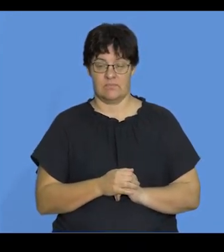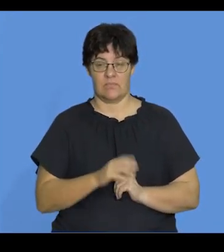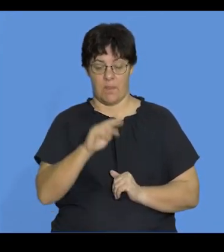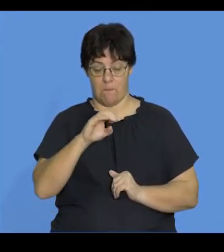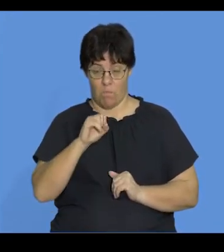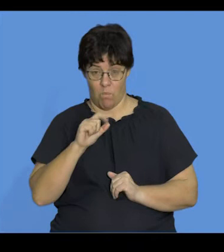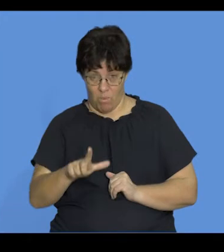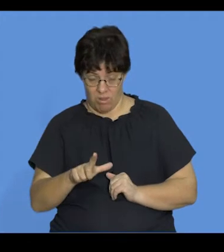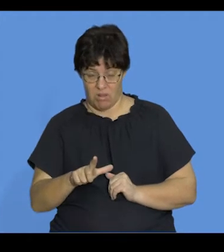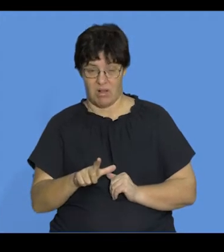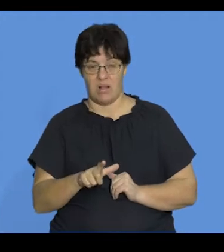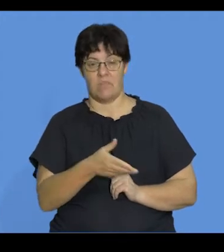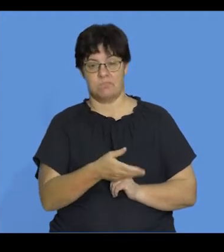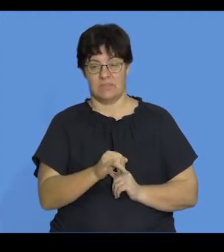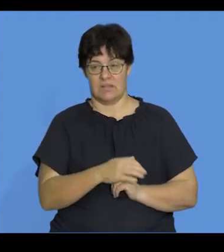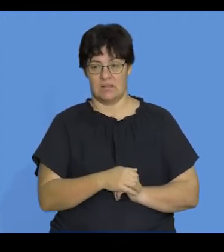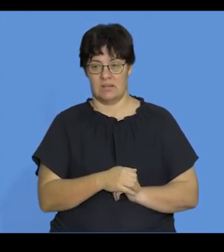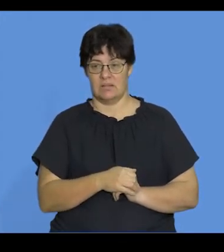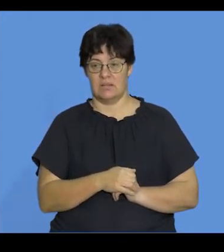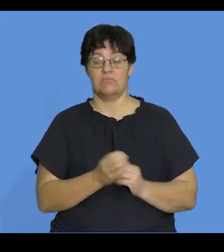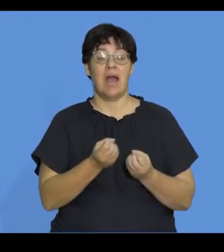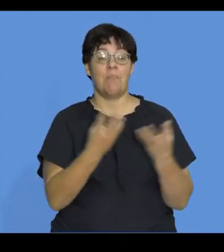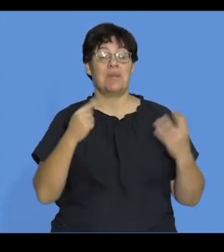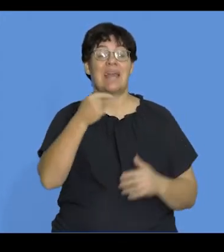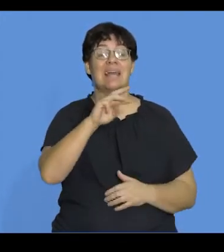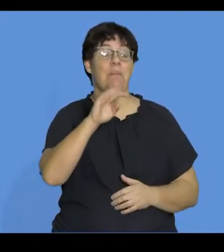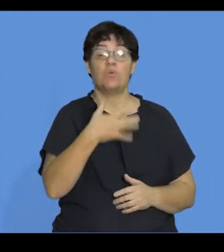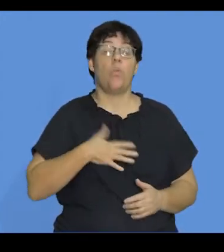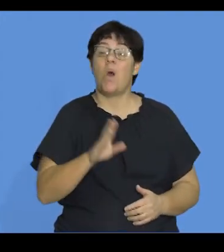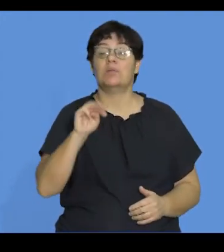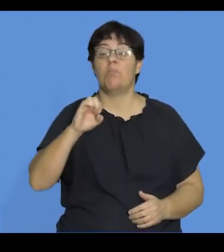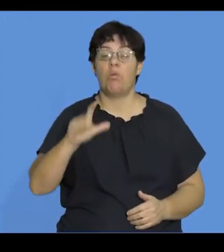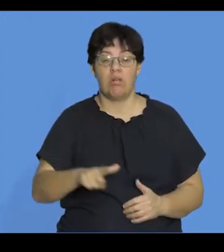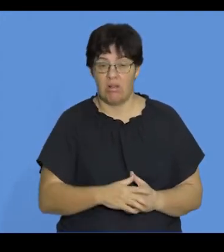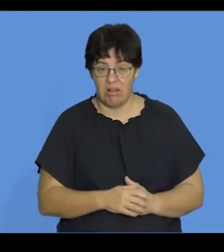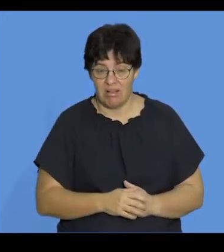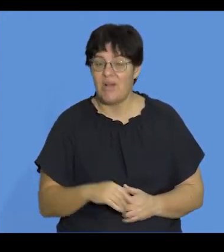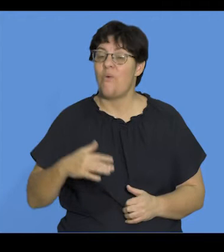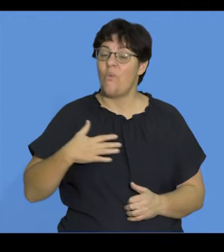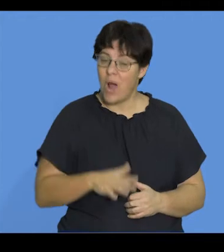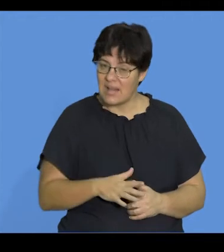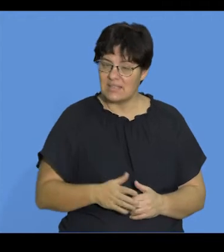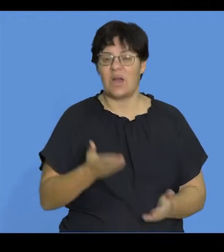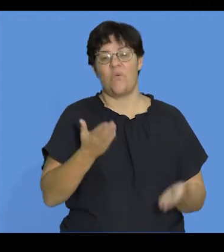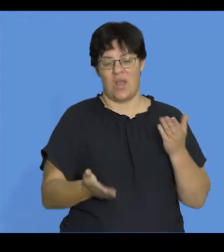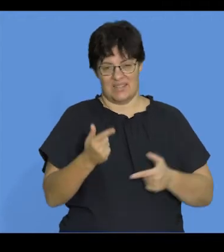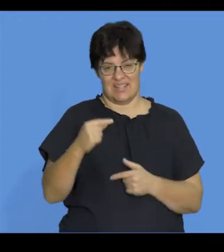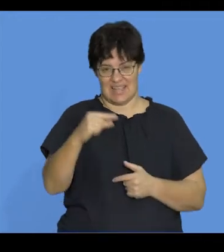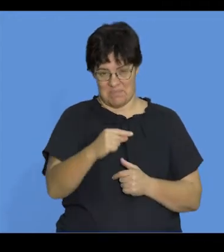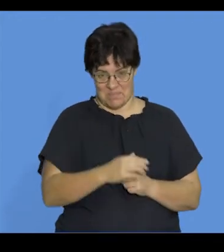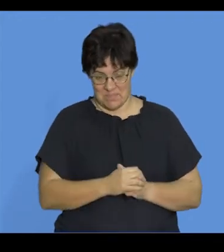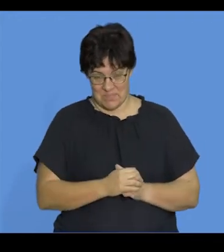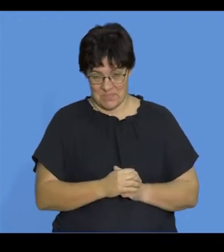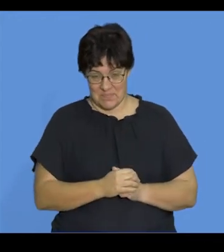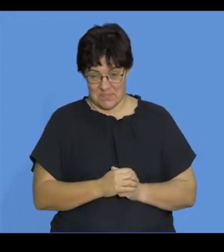0.06 moles are unreacted. But the question says, how many grams? So the moment it says grams, we are interested in which